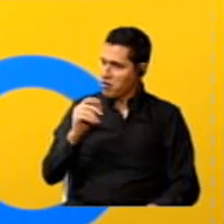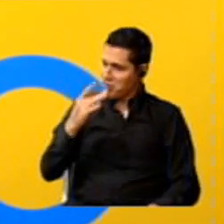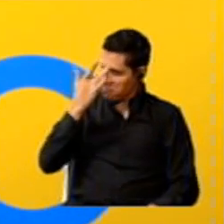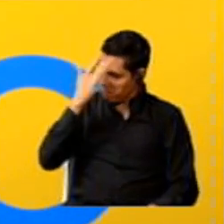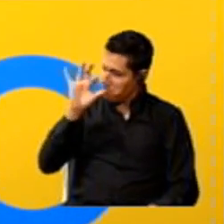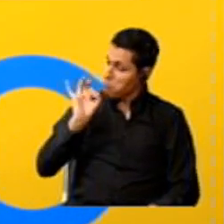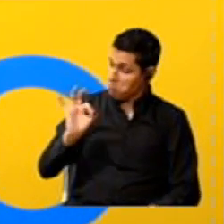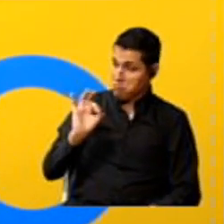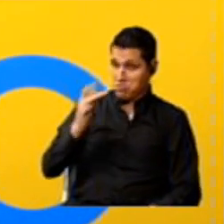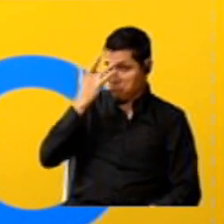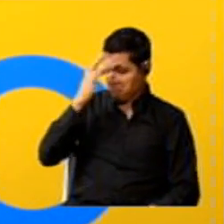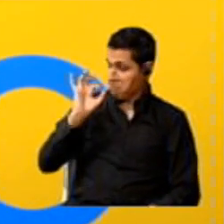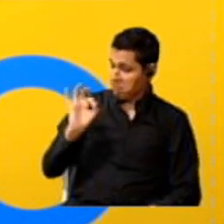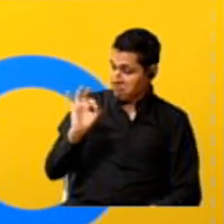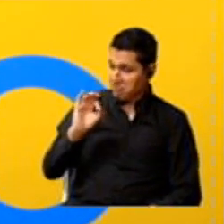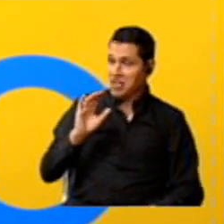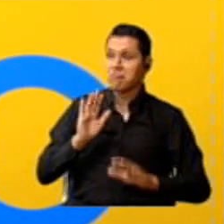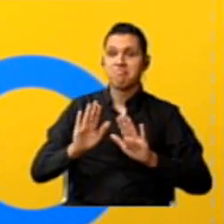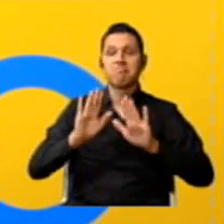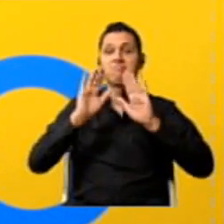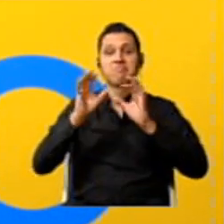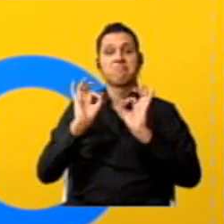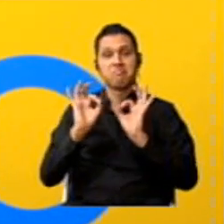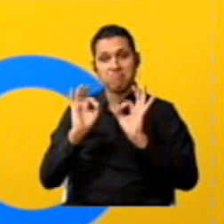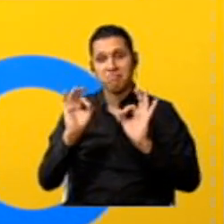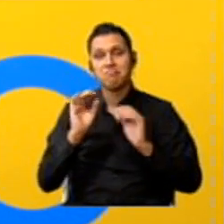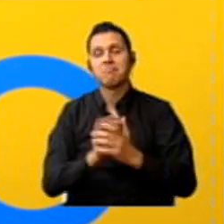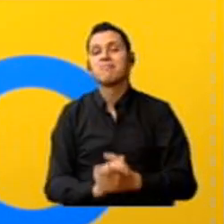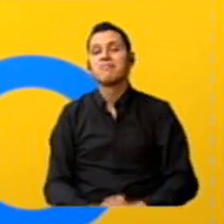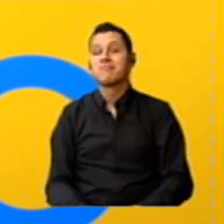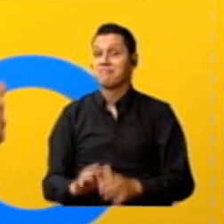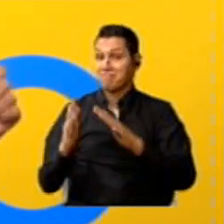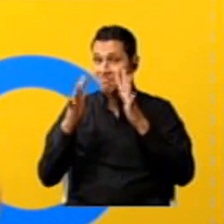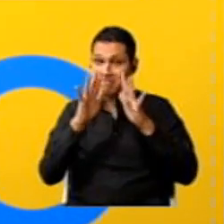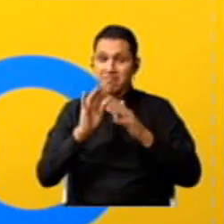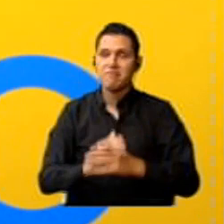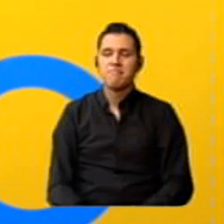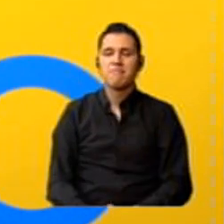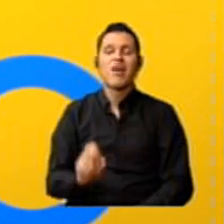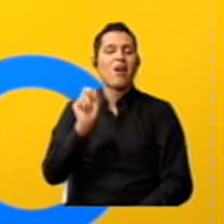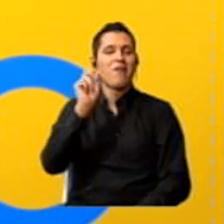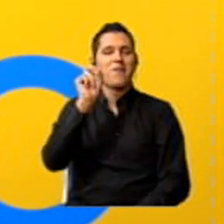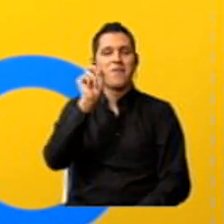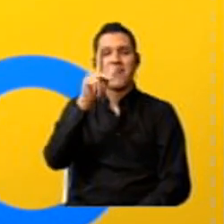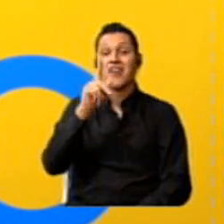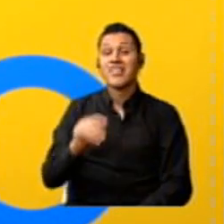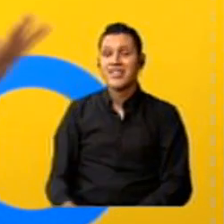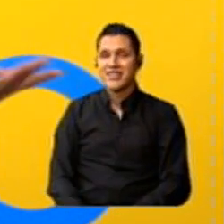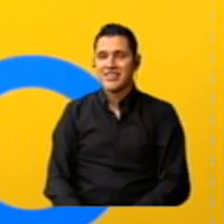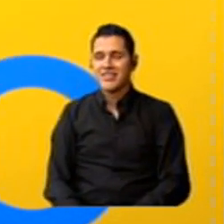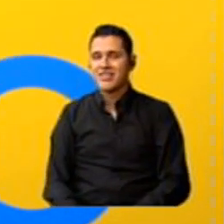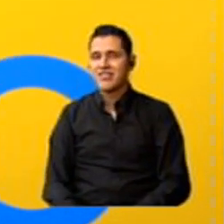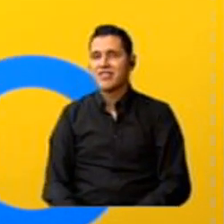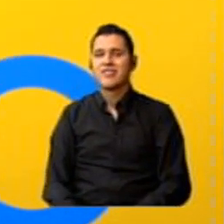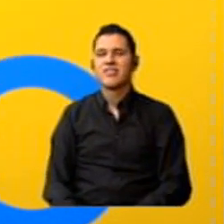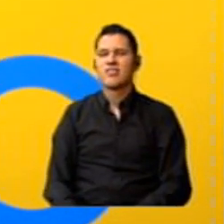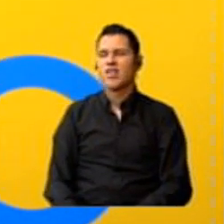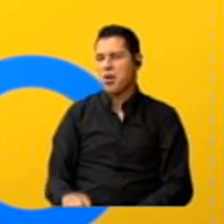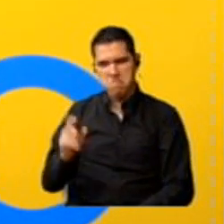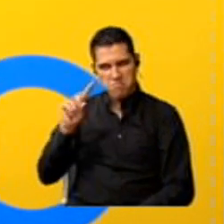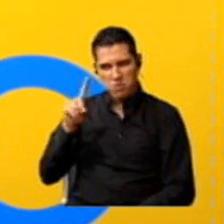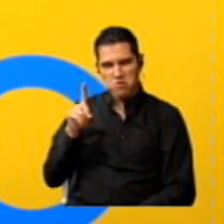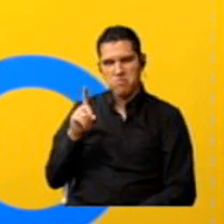That's very good. Excellent. Okay, Waldo, where are you